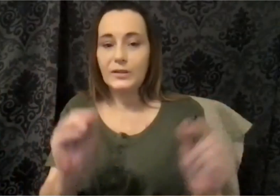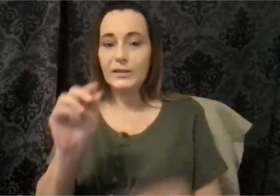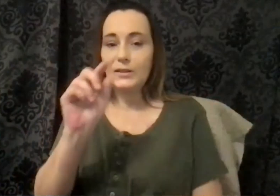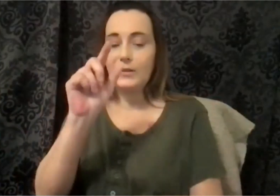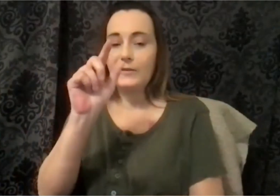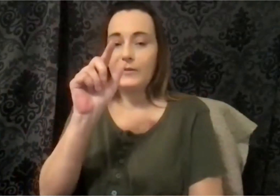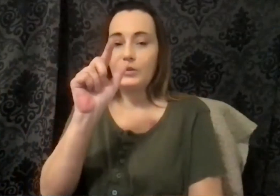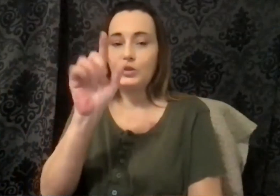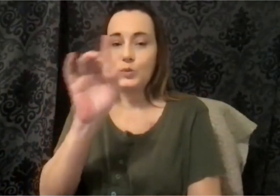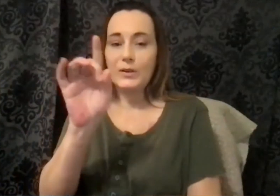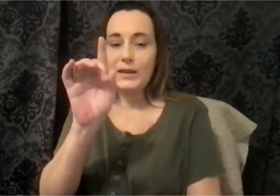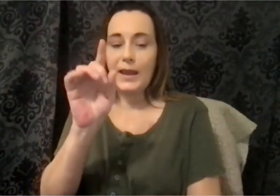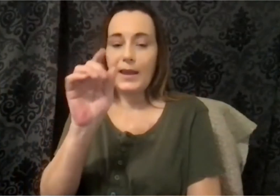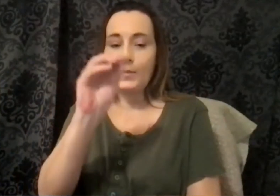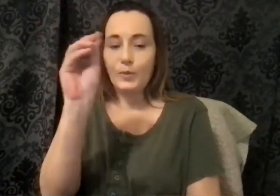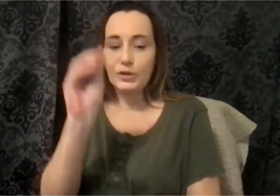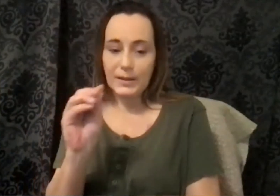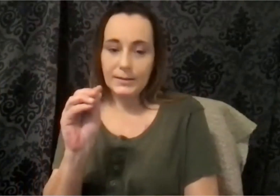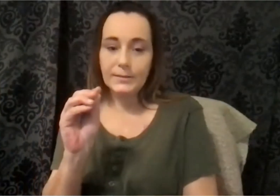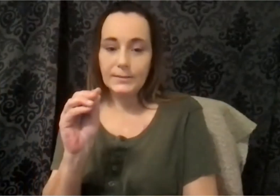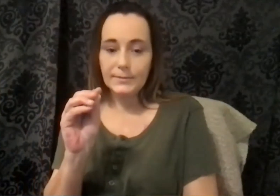28%